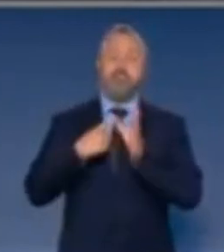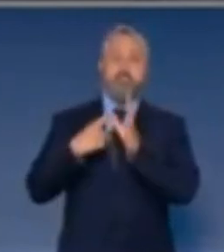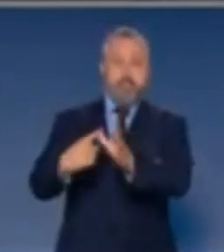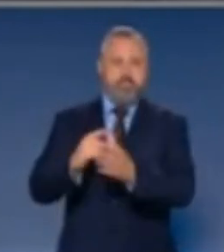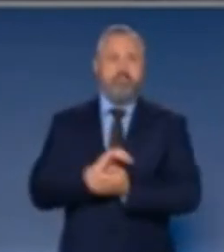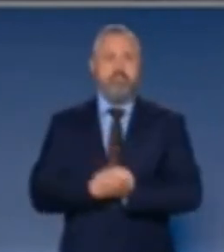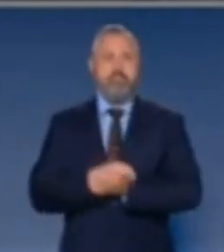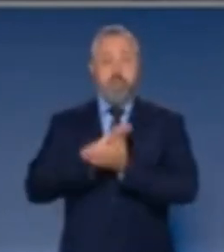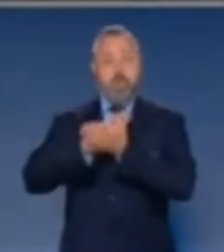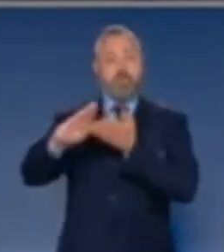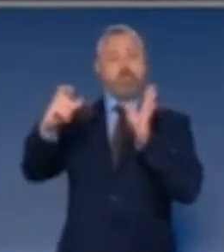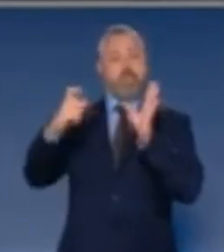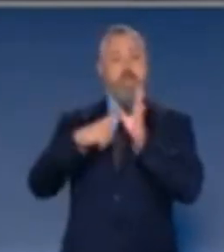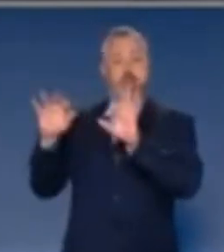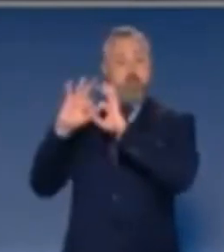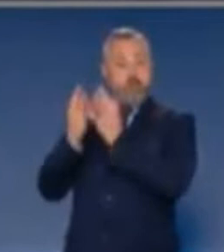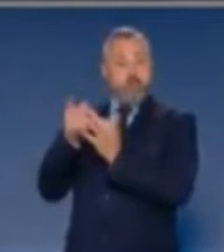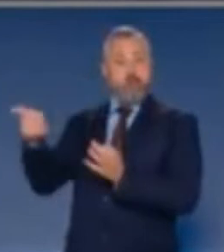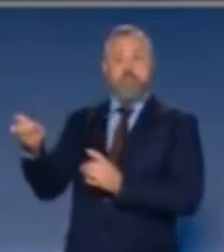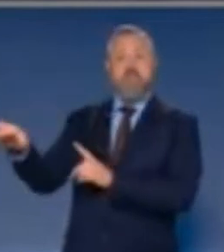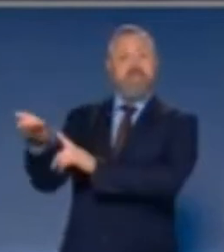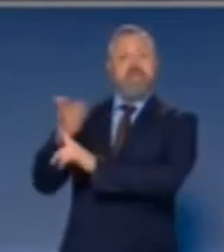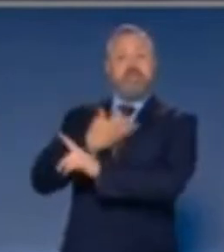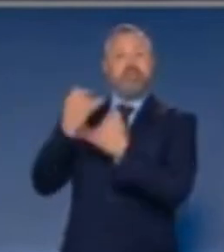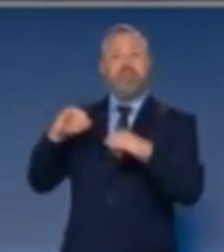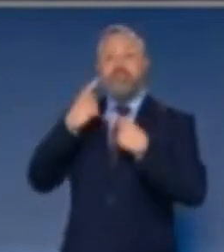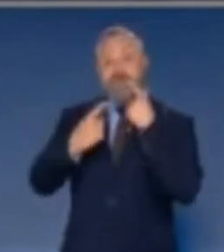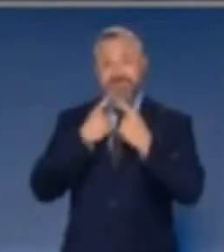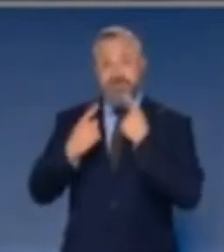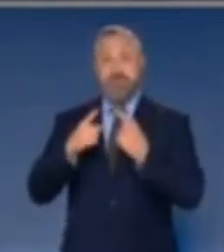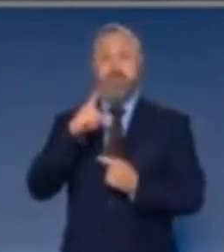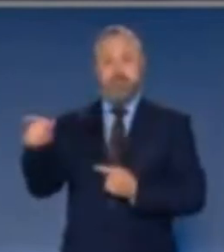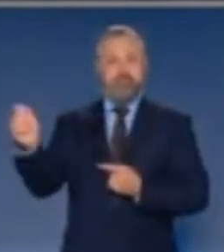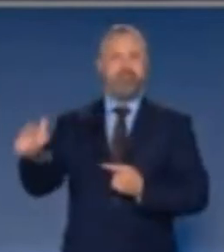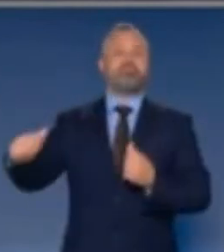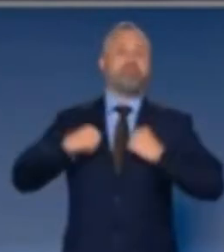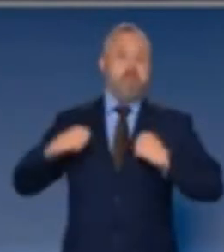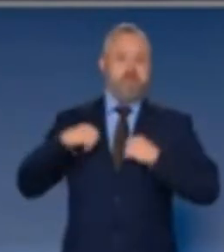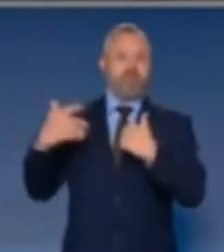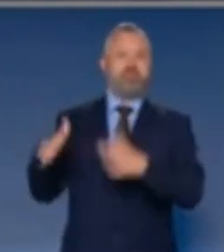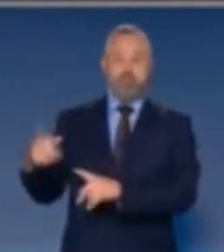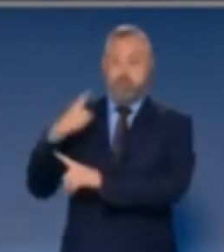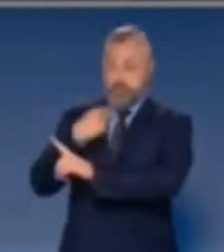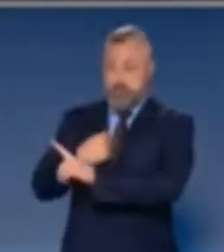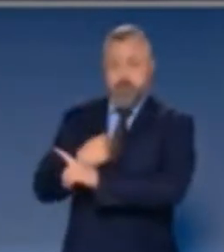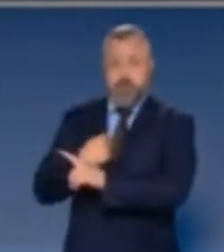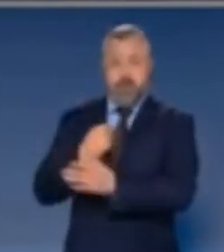provided incorrect information to the Department of Health about the doctor having completed the training. And the issue of the